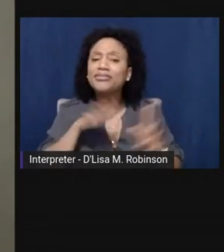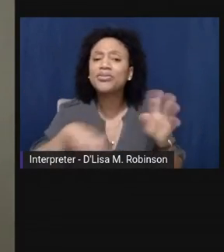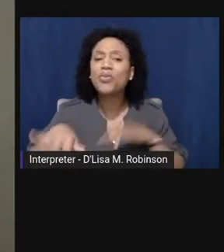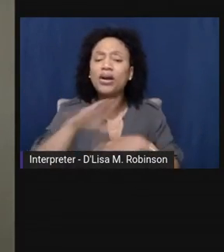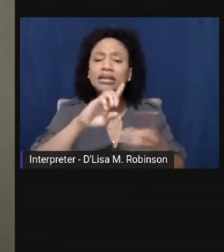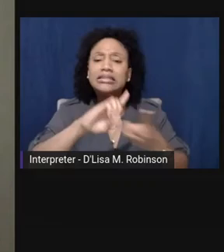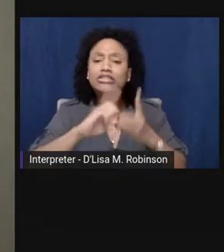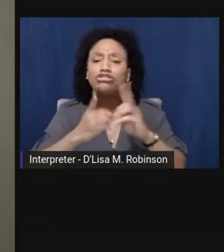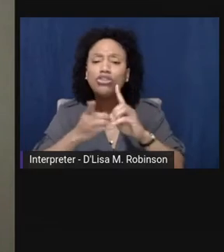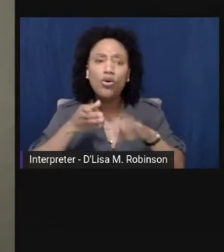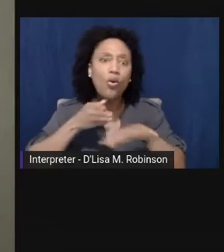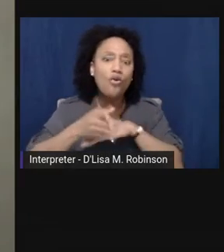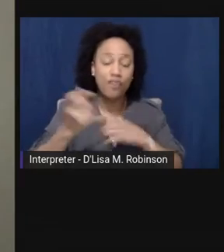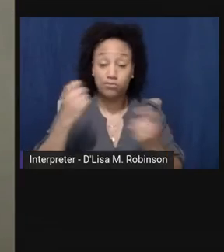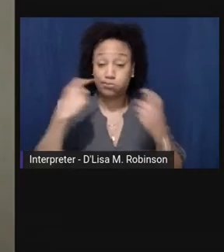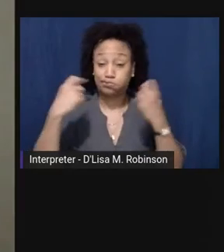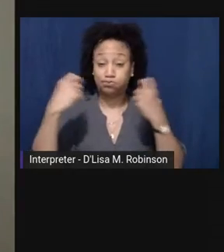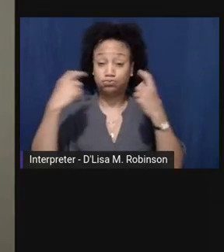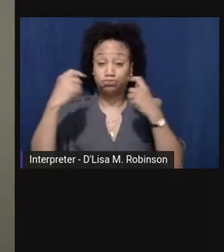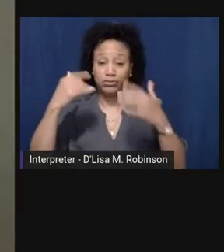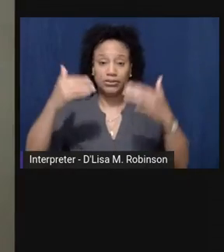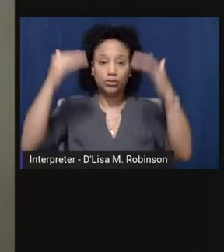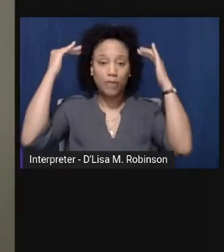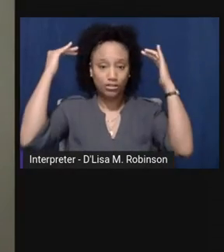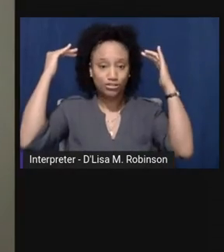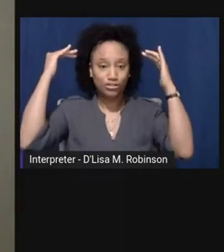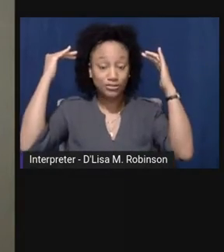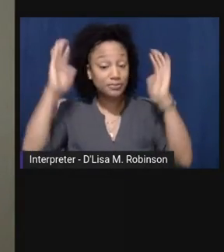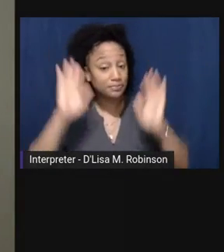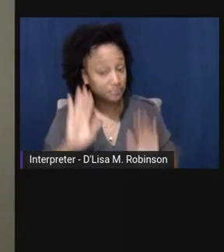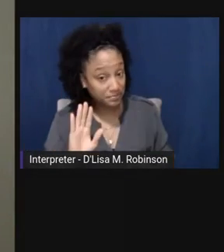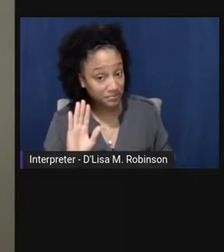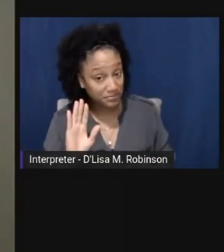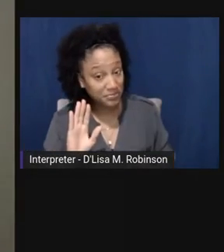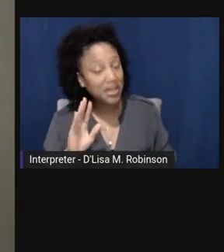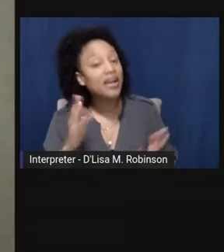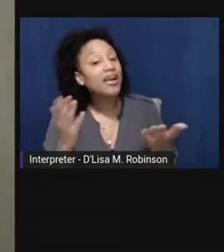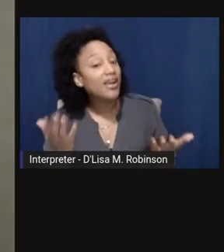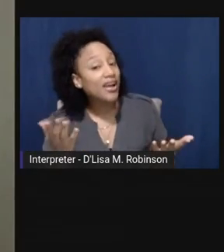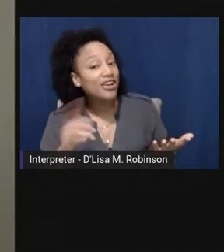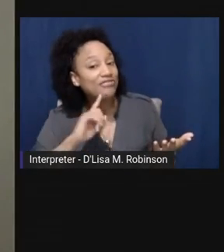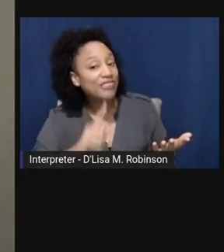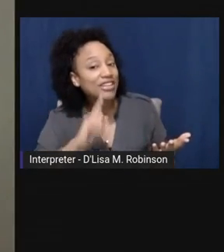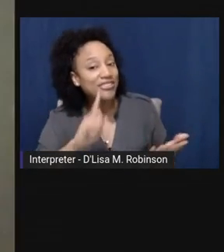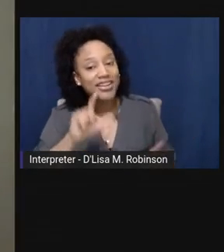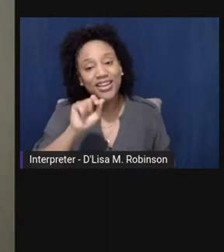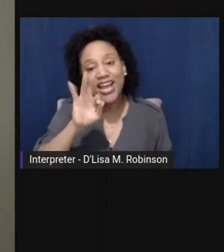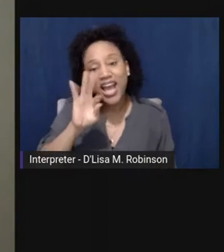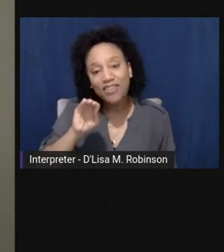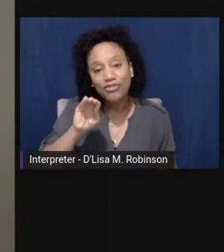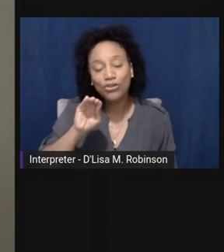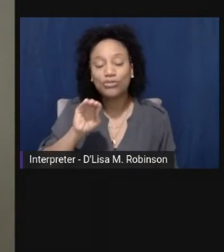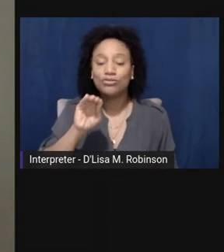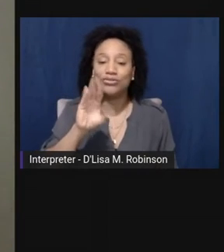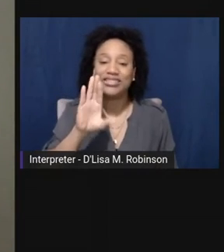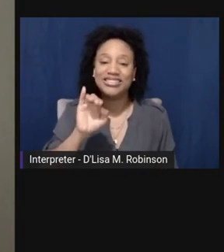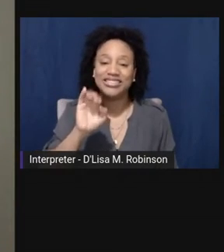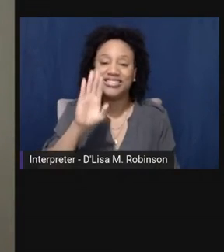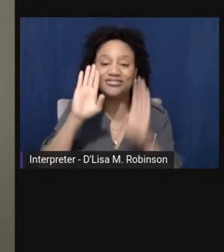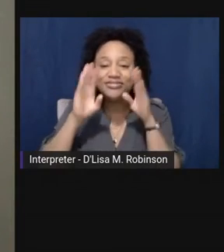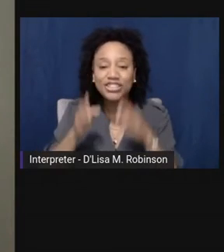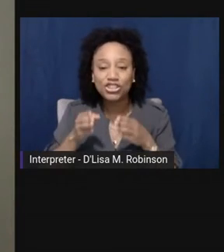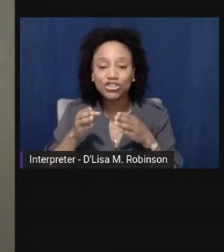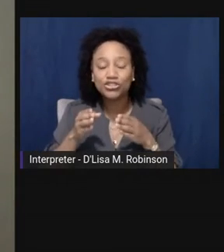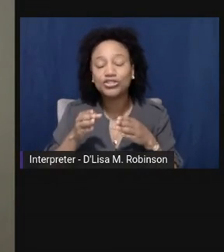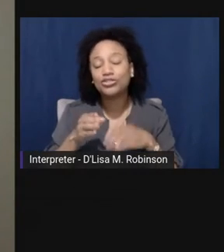digital overstimulation, imaginative, perhaps problematic, vaguely Afrocentric mythologies, and troubling